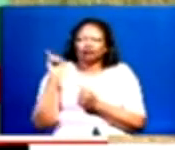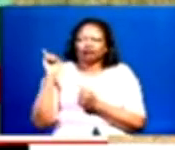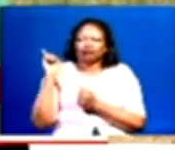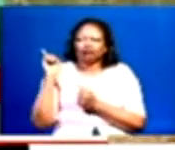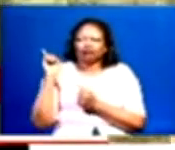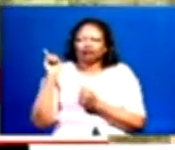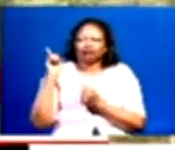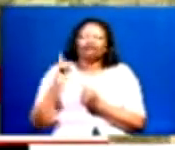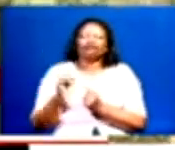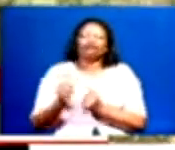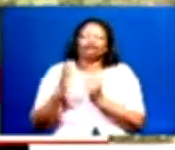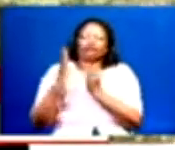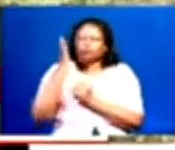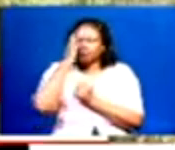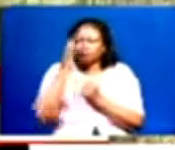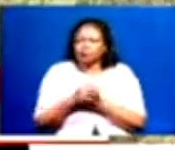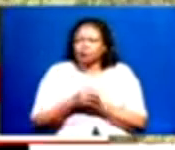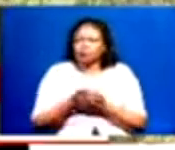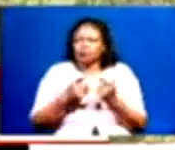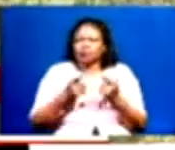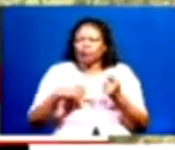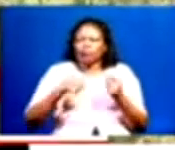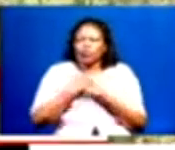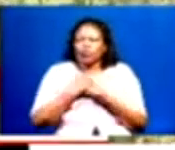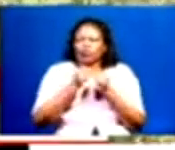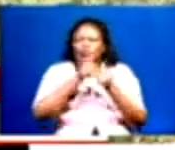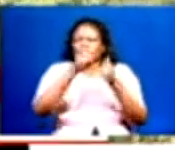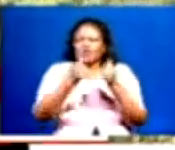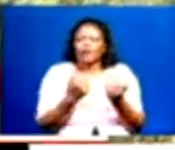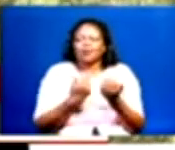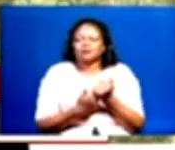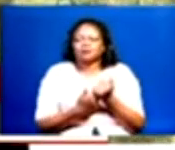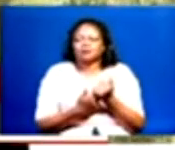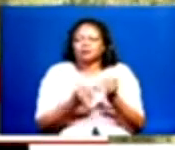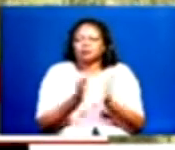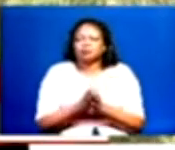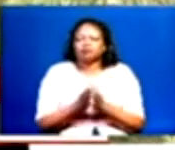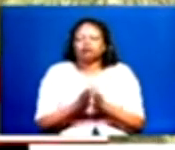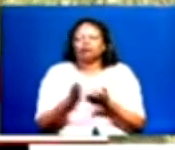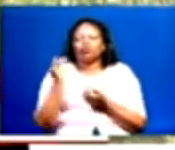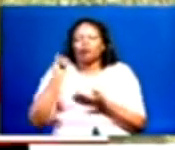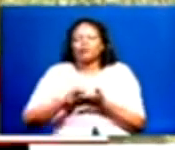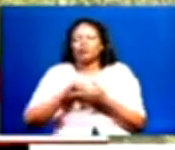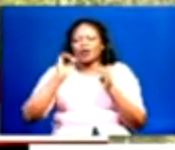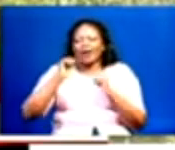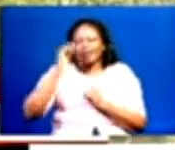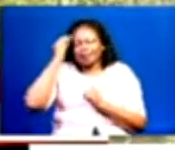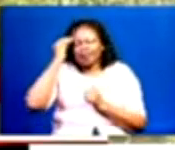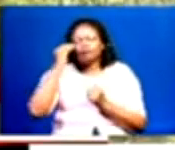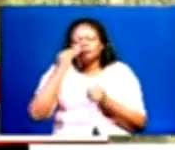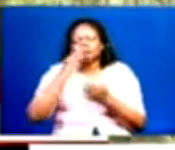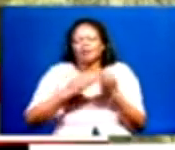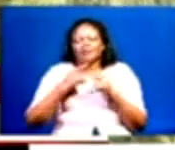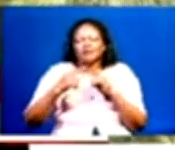Forest, Israel. We are working with other partners, and hopefully we can learn some experiences